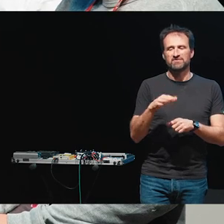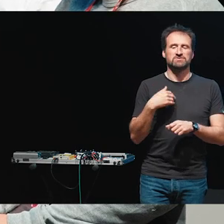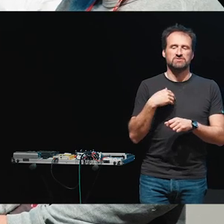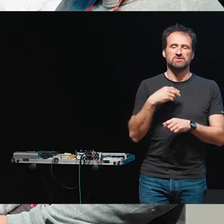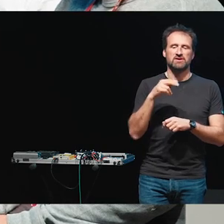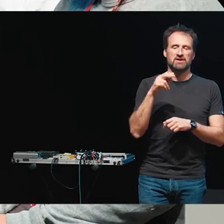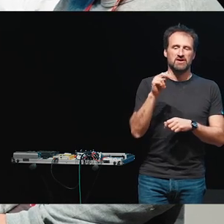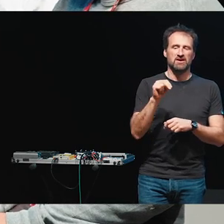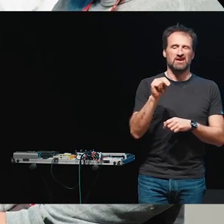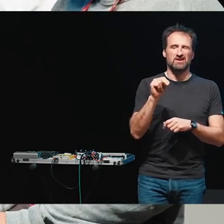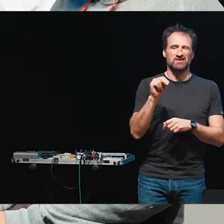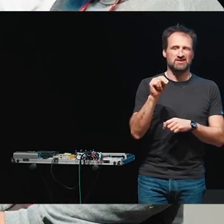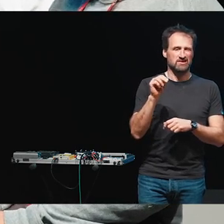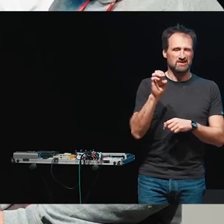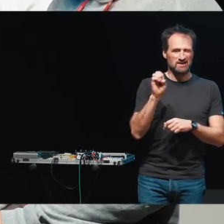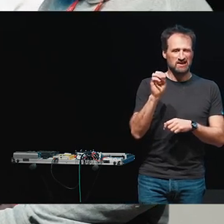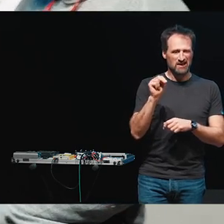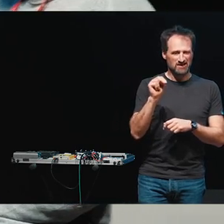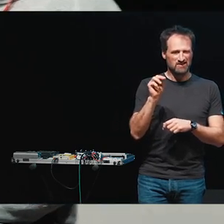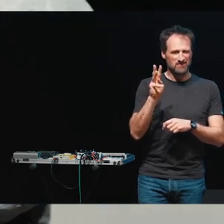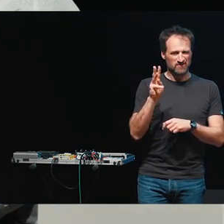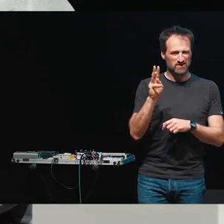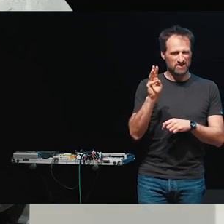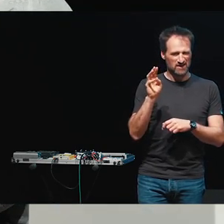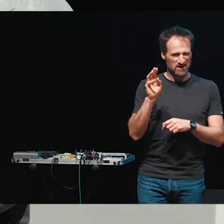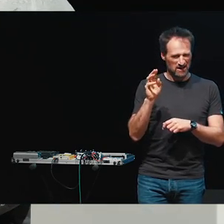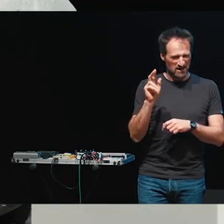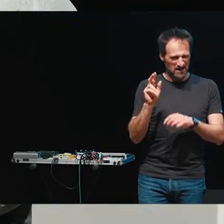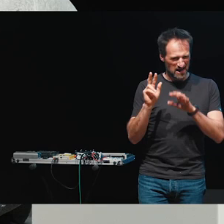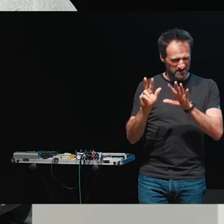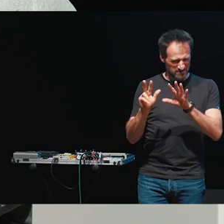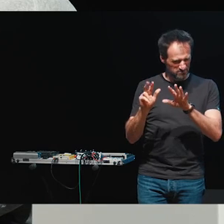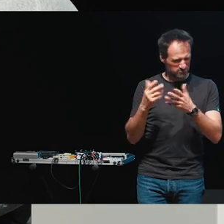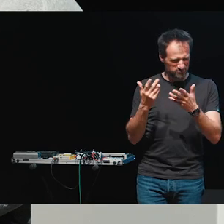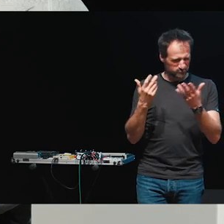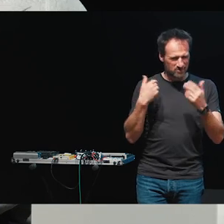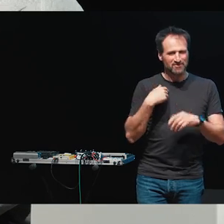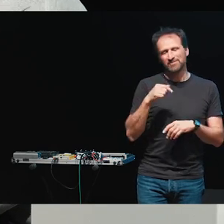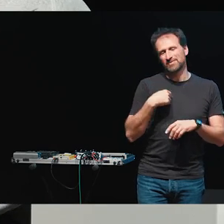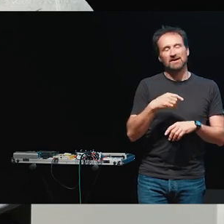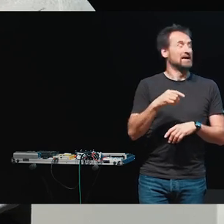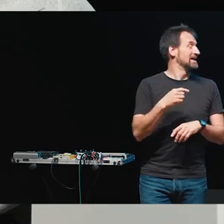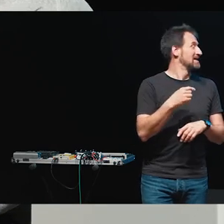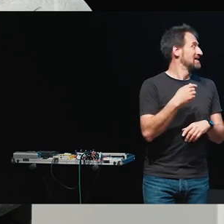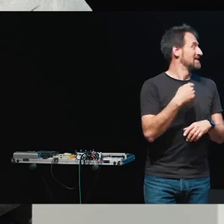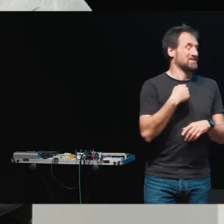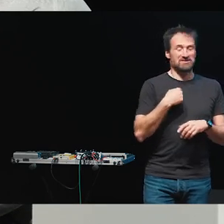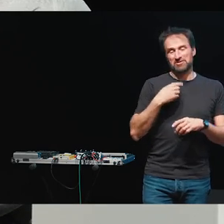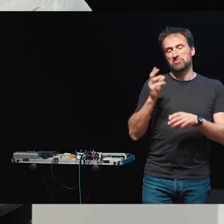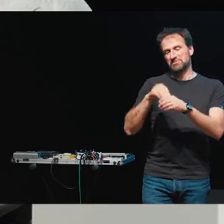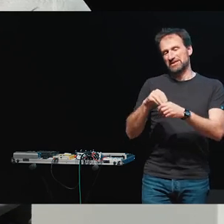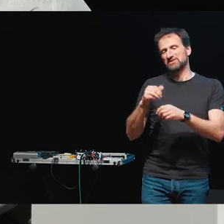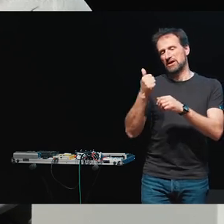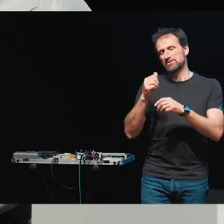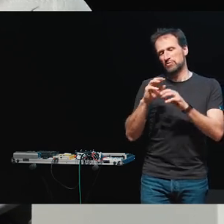discussion how to surface engine signals to the user. Hi, I'm Lukas. I'm the maintainer of RollupJS. Also